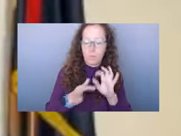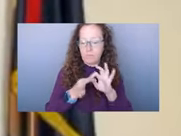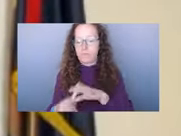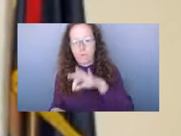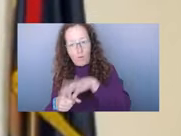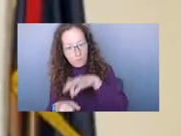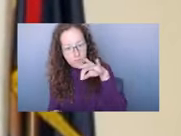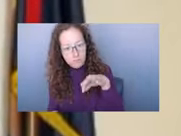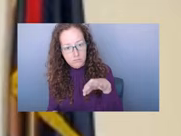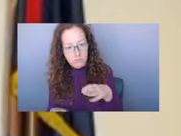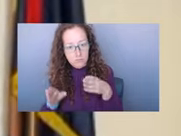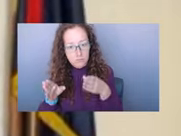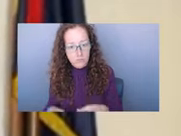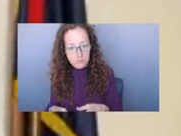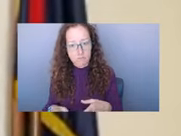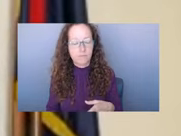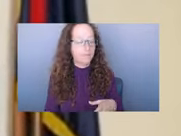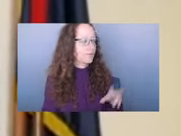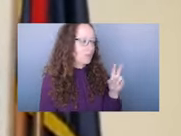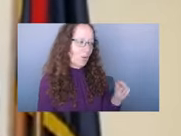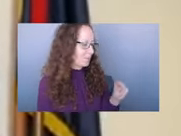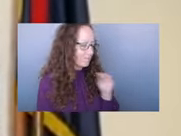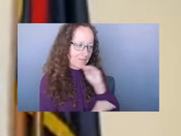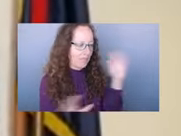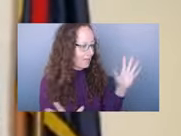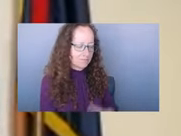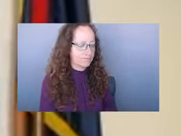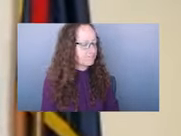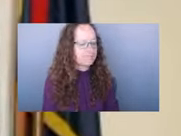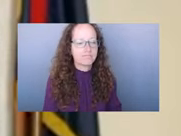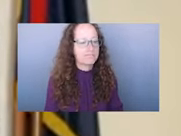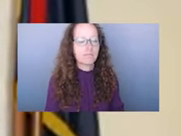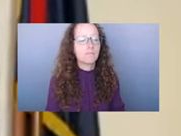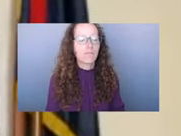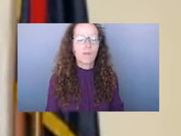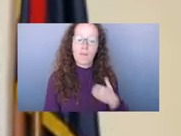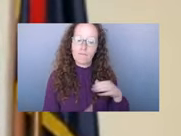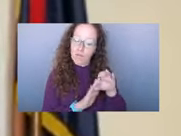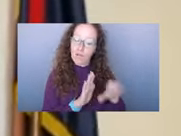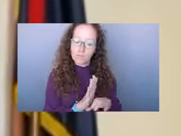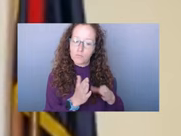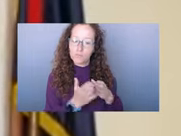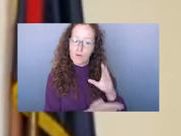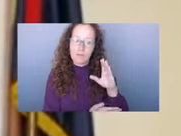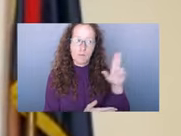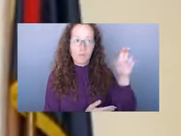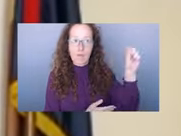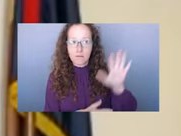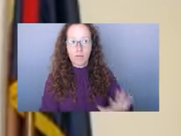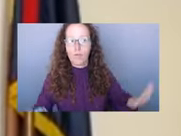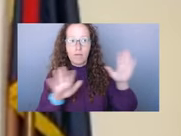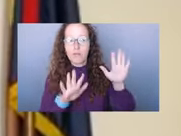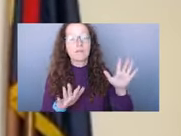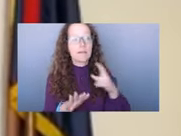Well, that's a good question, Dan. And no, there is not, because there's that constitutional right for a voter to have a secret